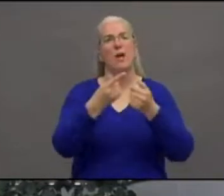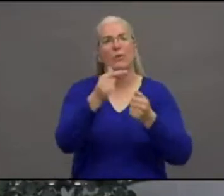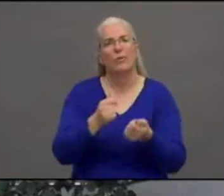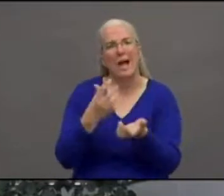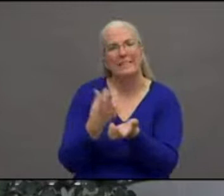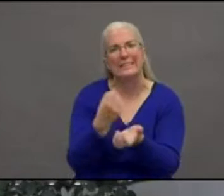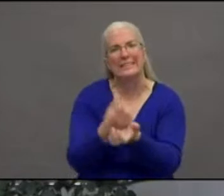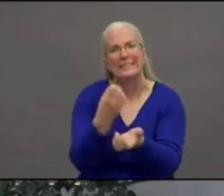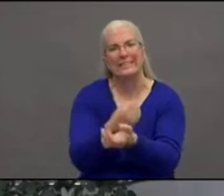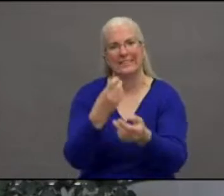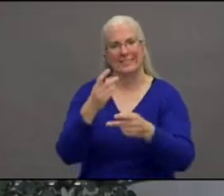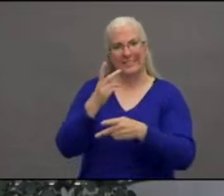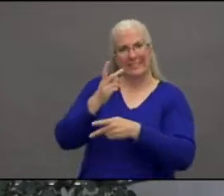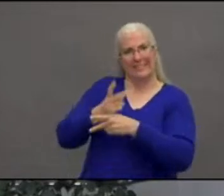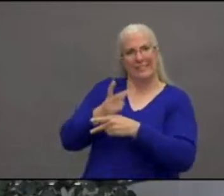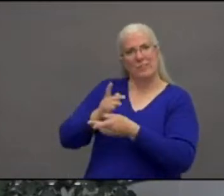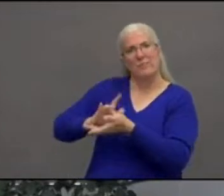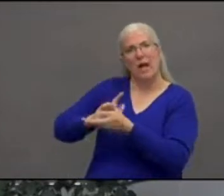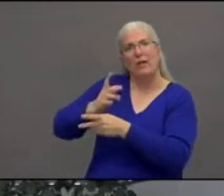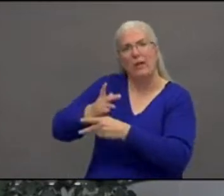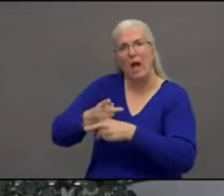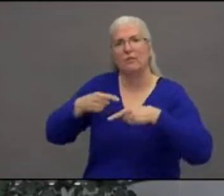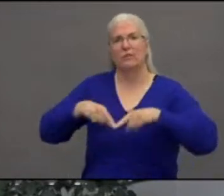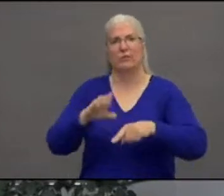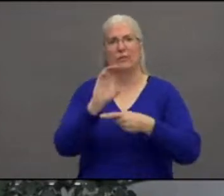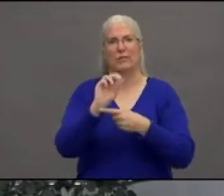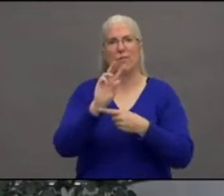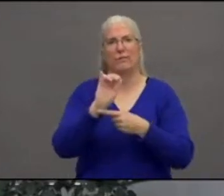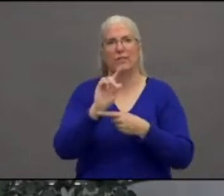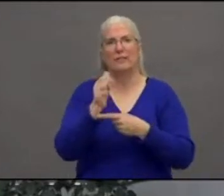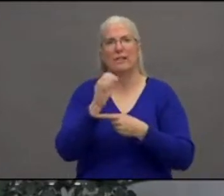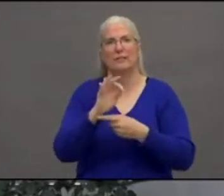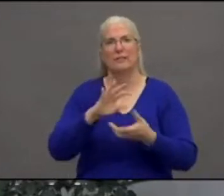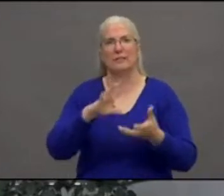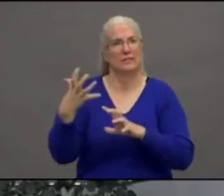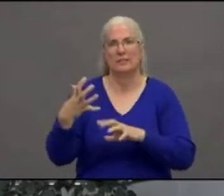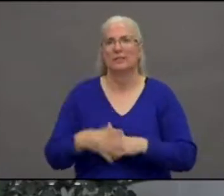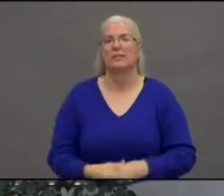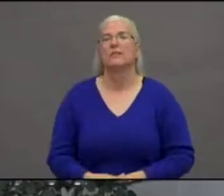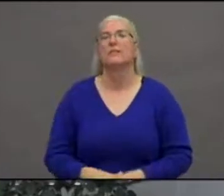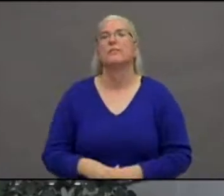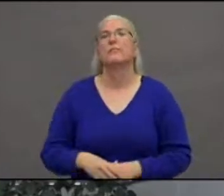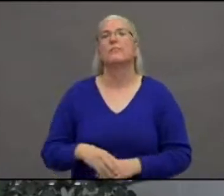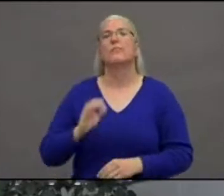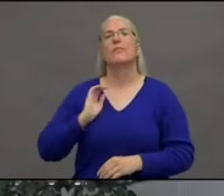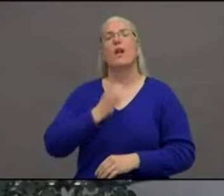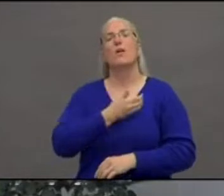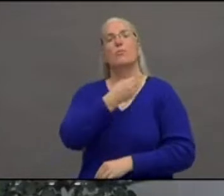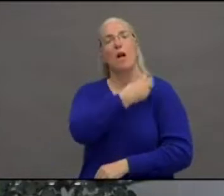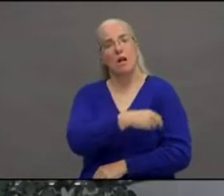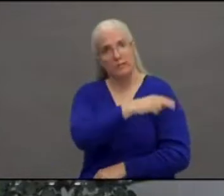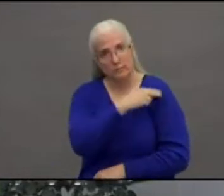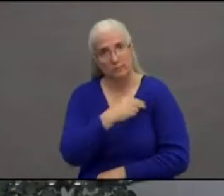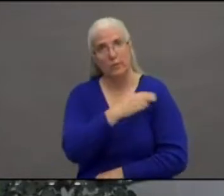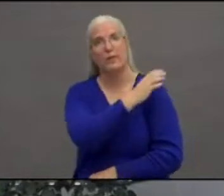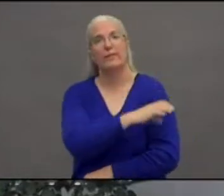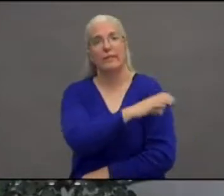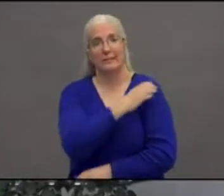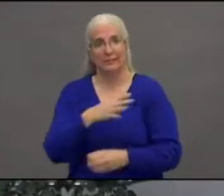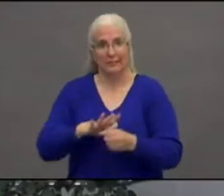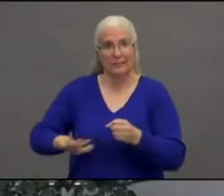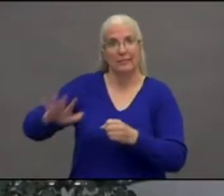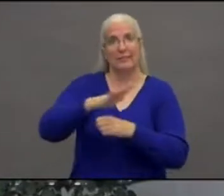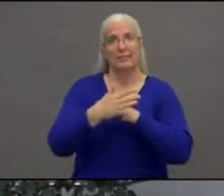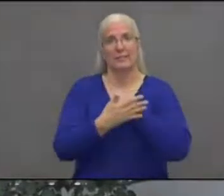the COVID-19 pandemic. Our hospitals and clinics here in the county are safe,